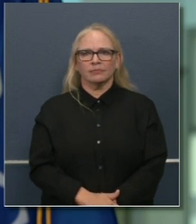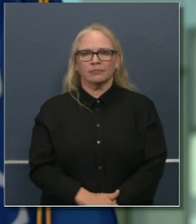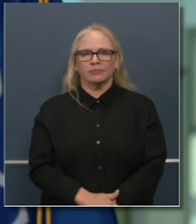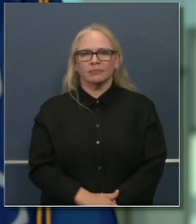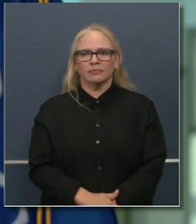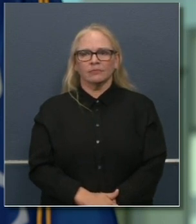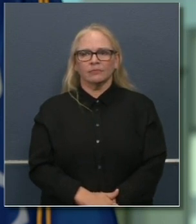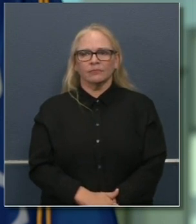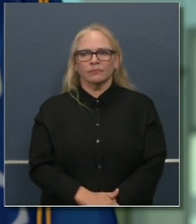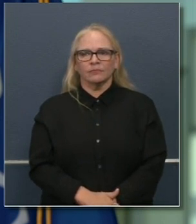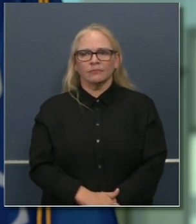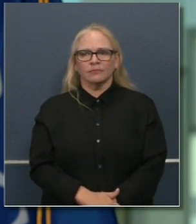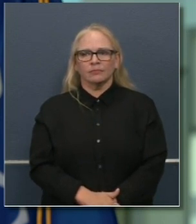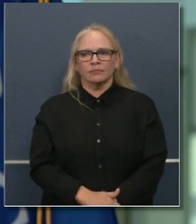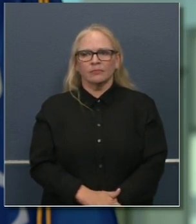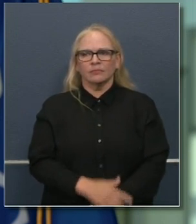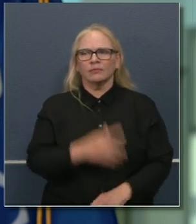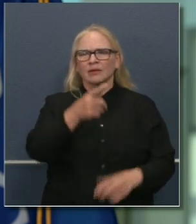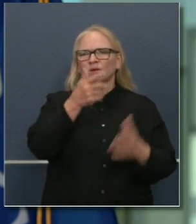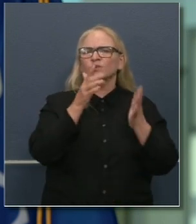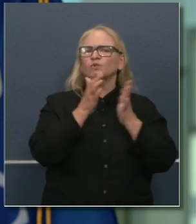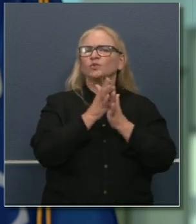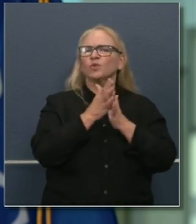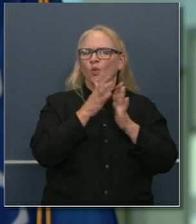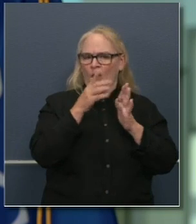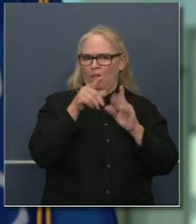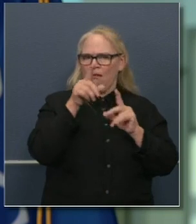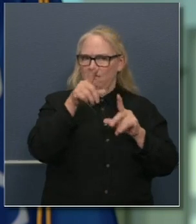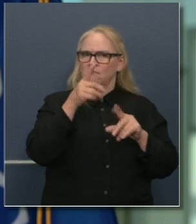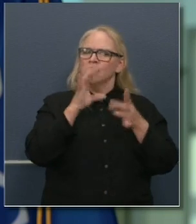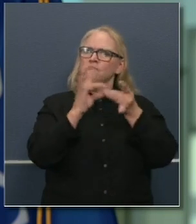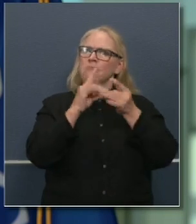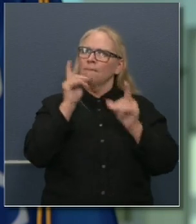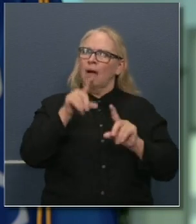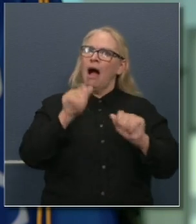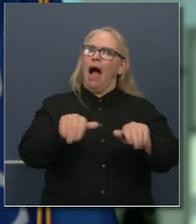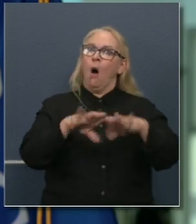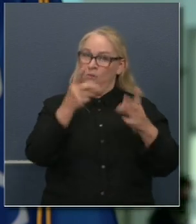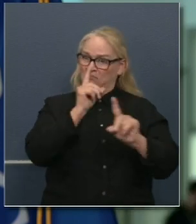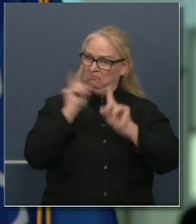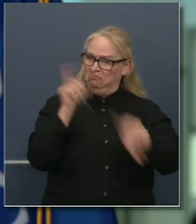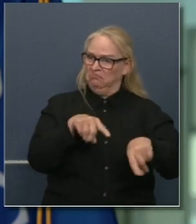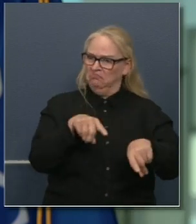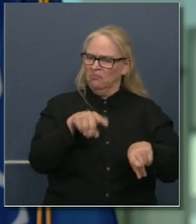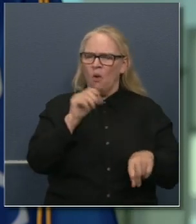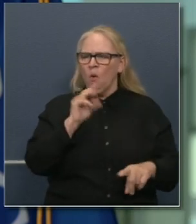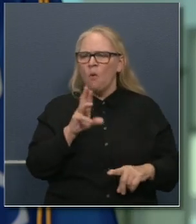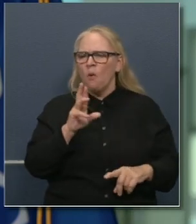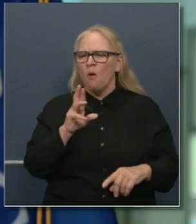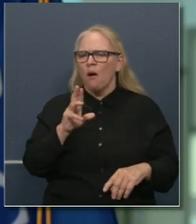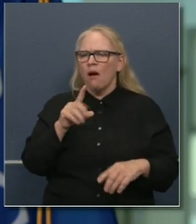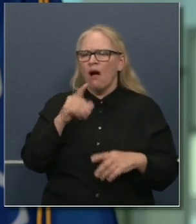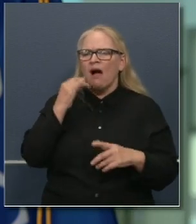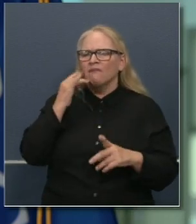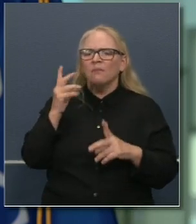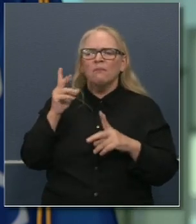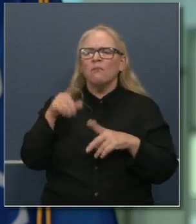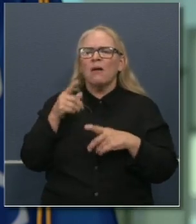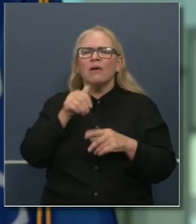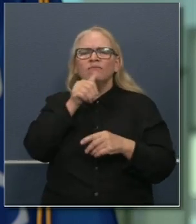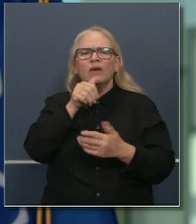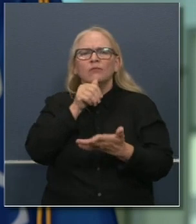is public as well as private schools or just public schools, and does it affect universities? Yeah, public,